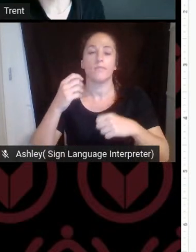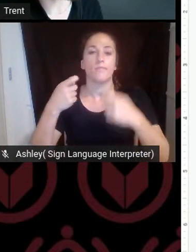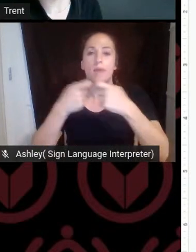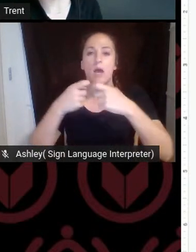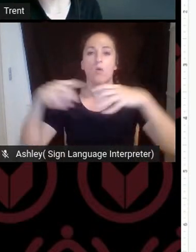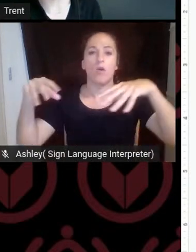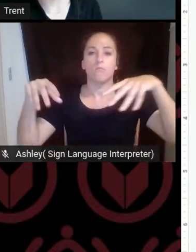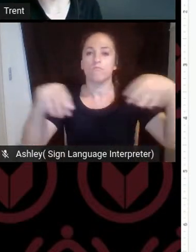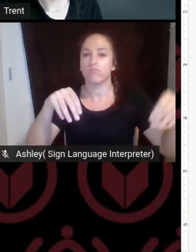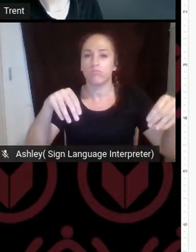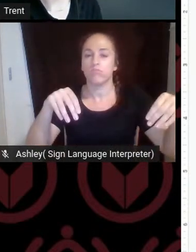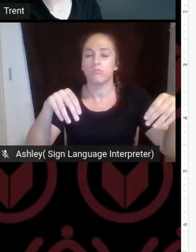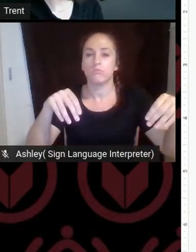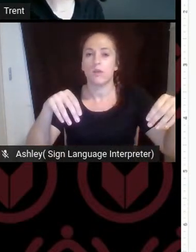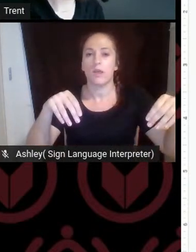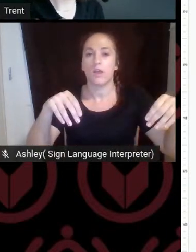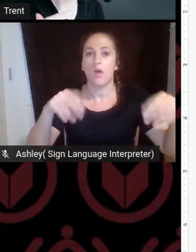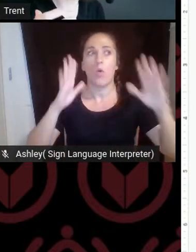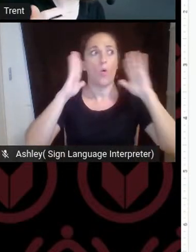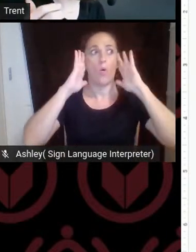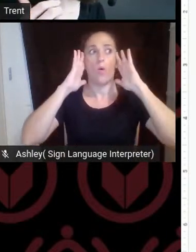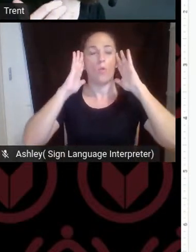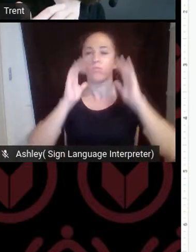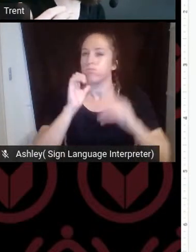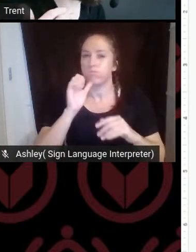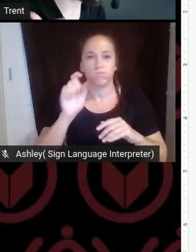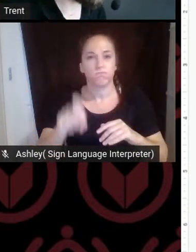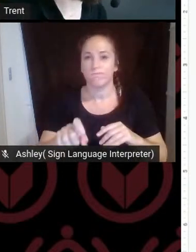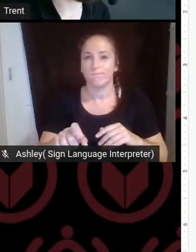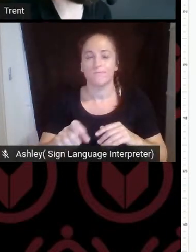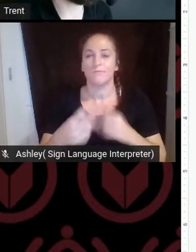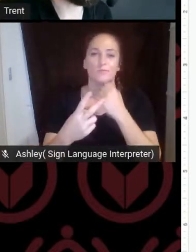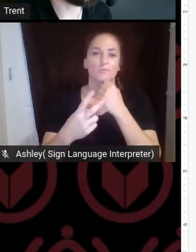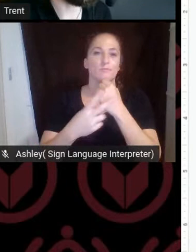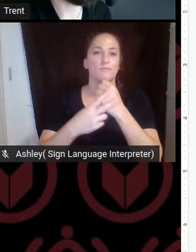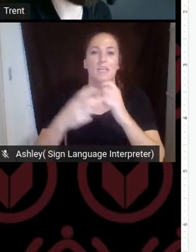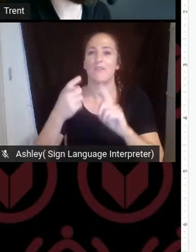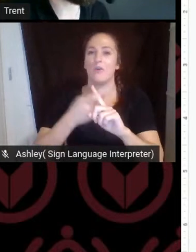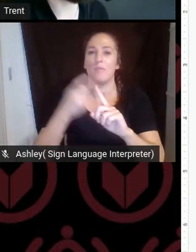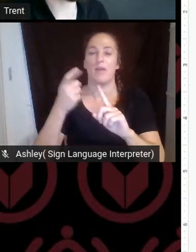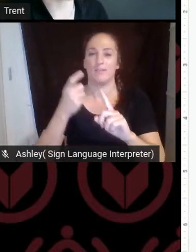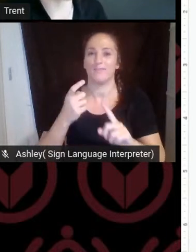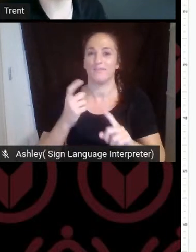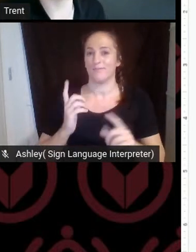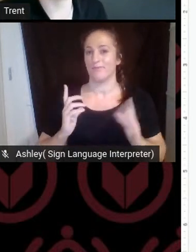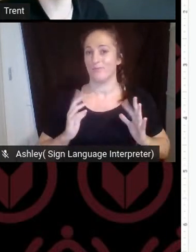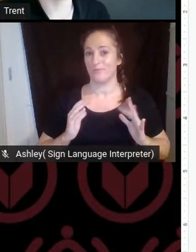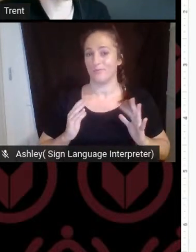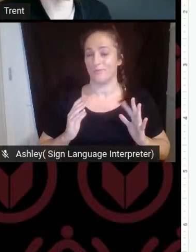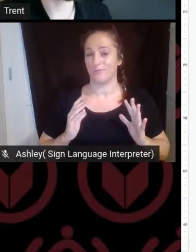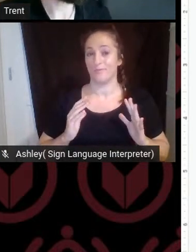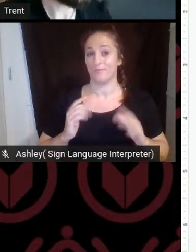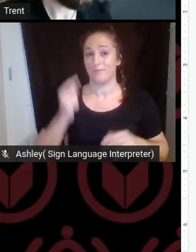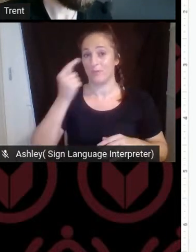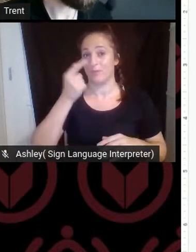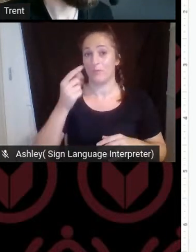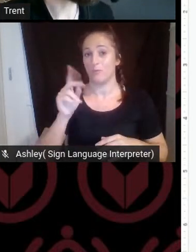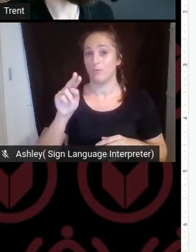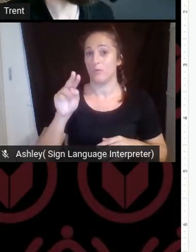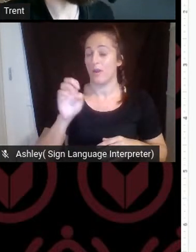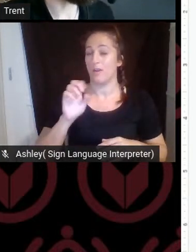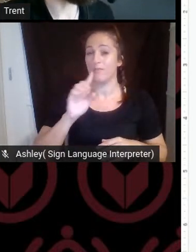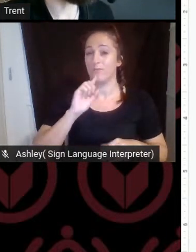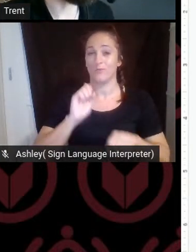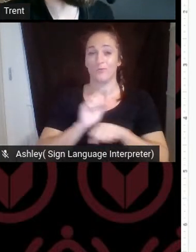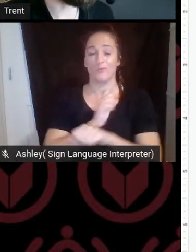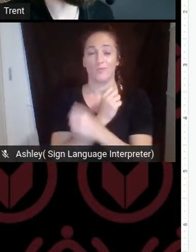it was automatically saved in Drive. So that is one of the fantastic features of Google Drive, and it's one of the things I love the most.